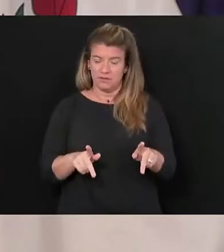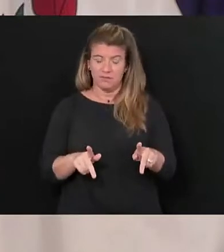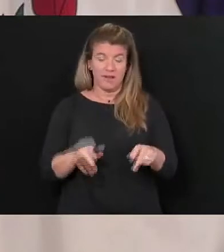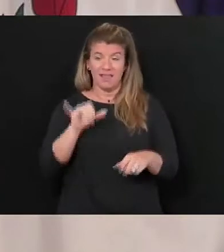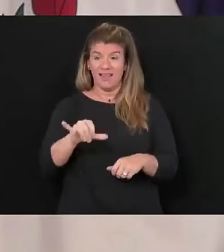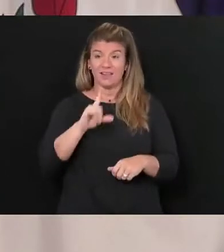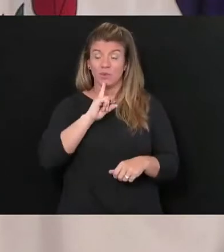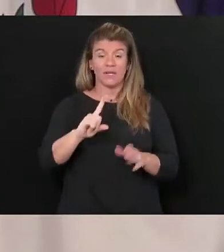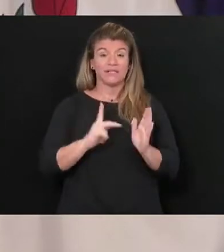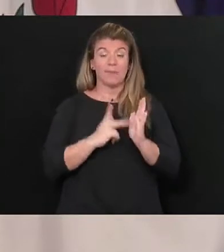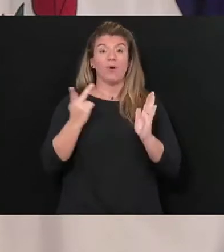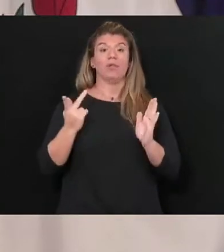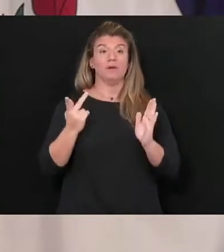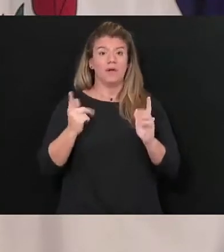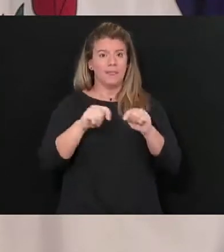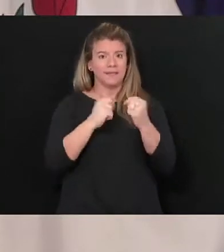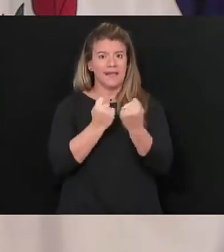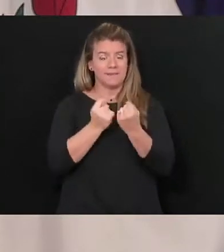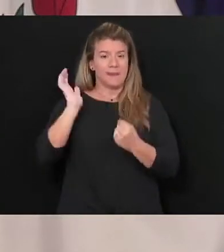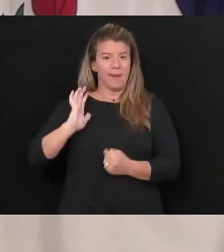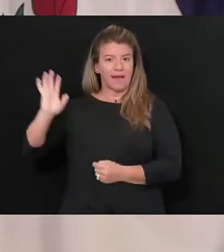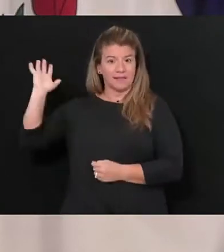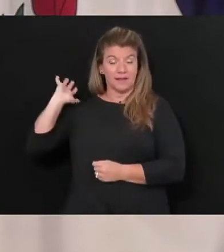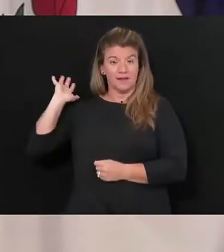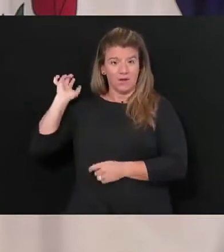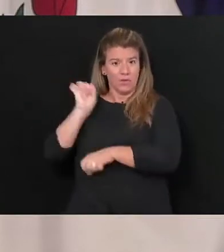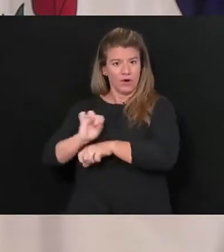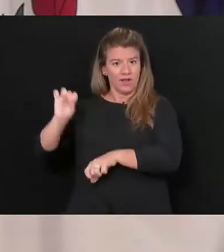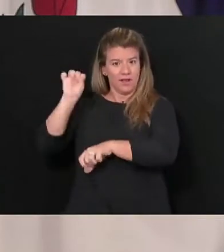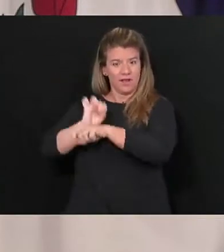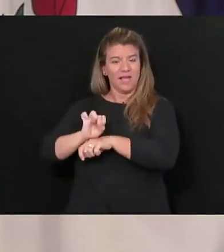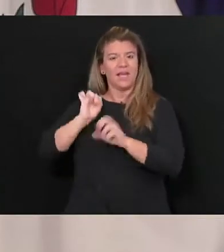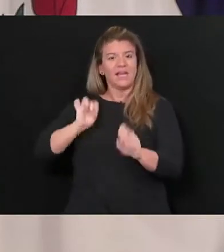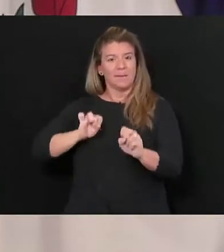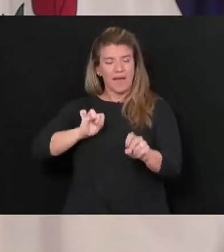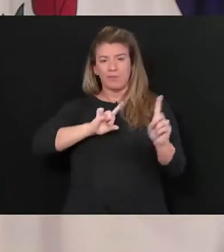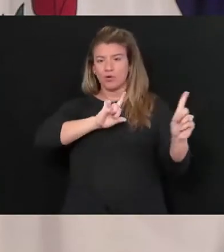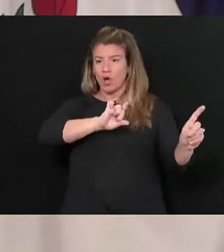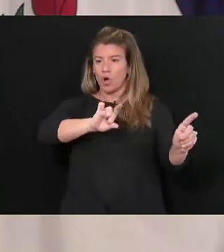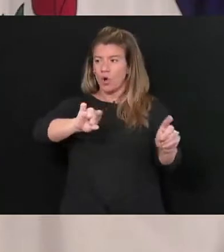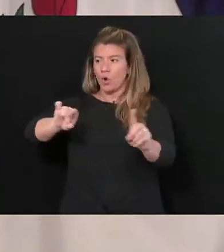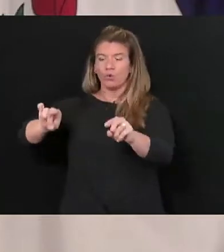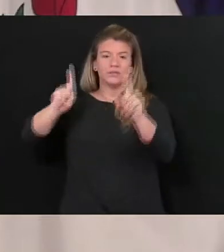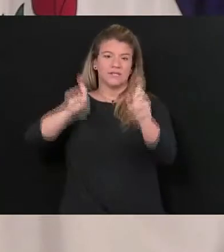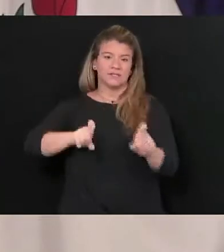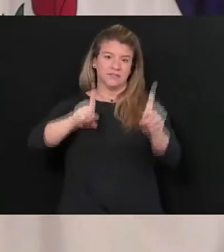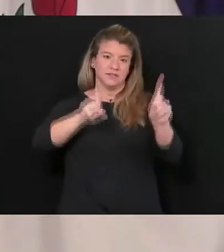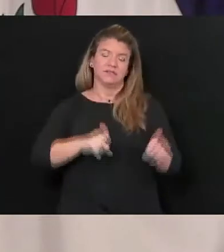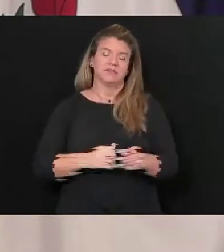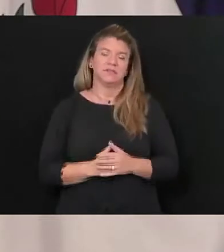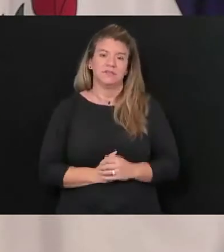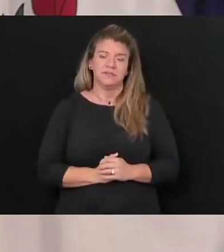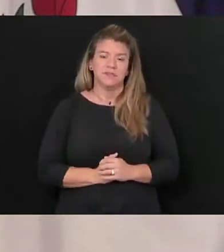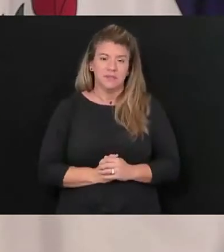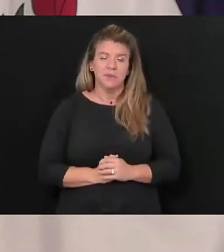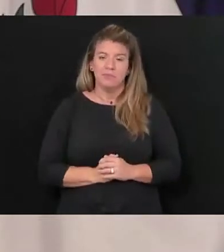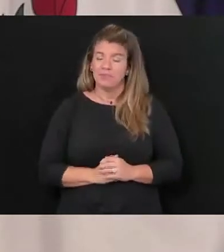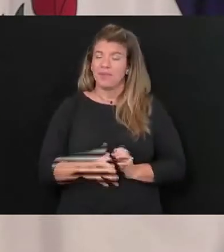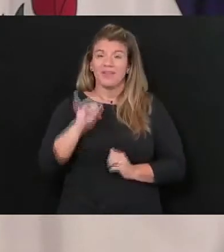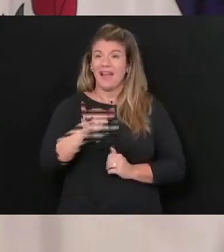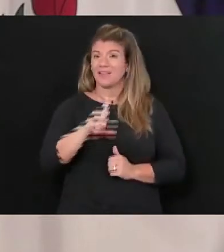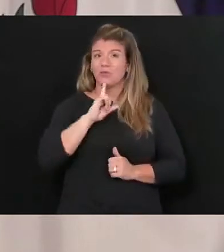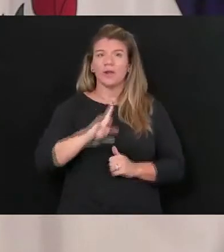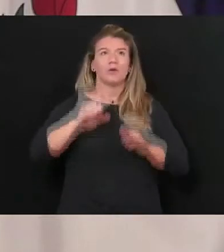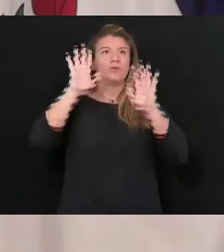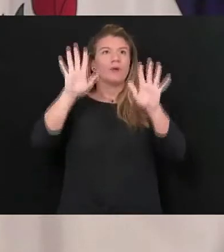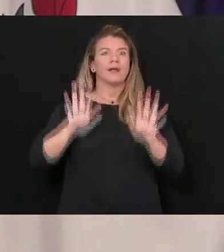than doubles the teams that we've had on the ground to be able to do testing. And so, you know, that's great news